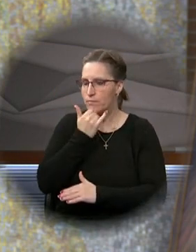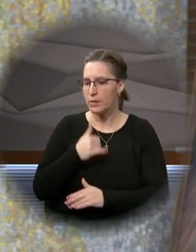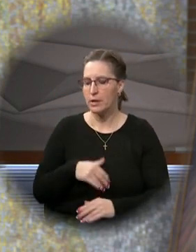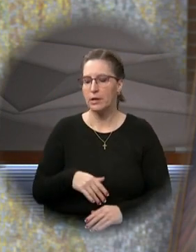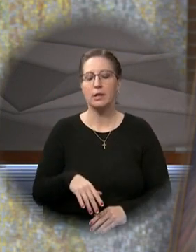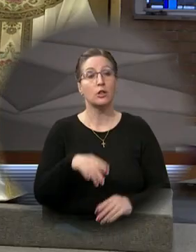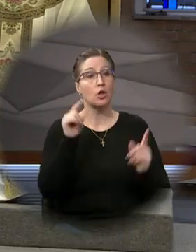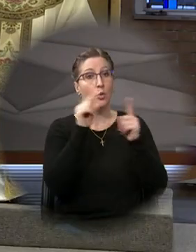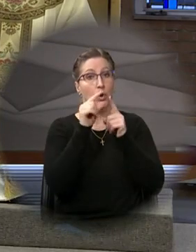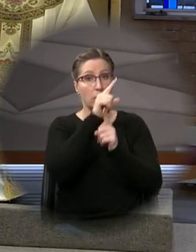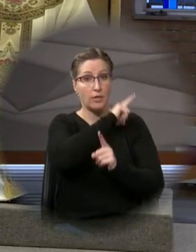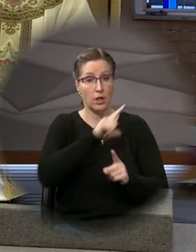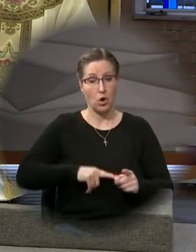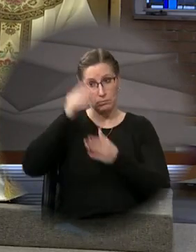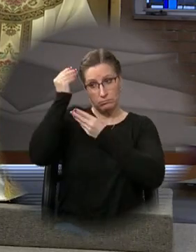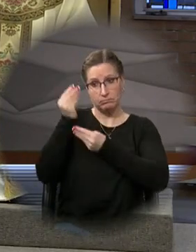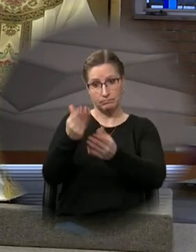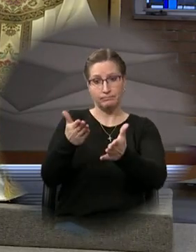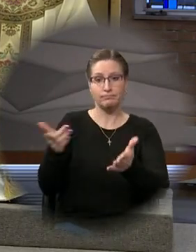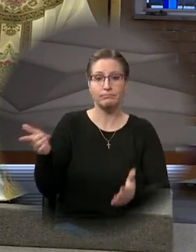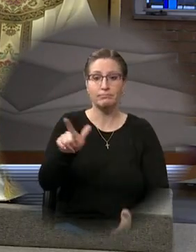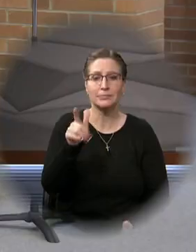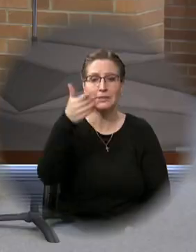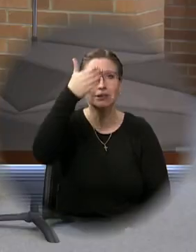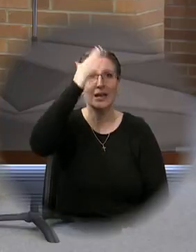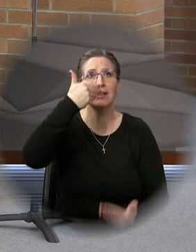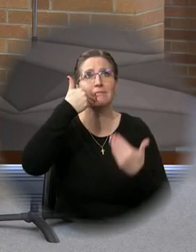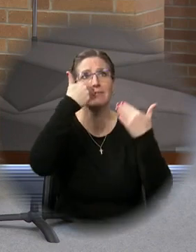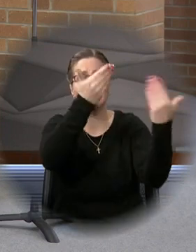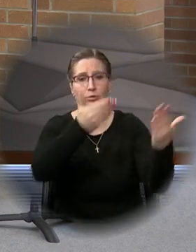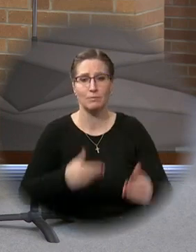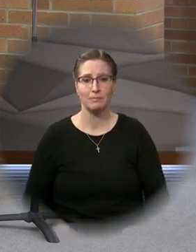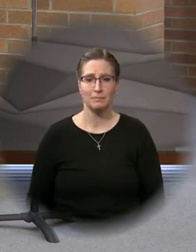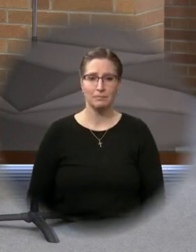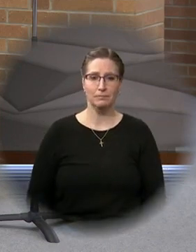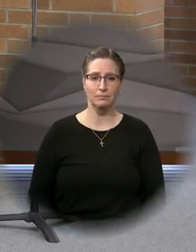Lord. Thanks be to God.